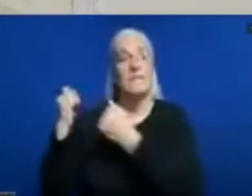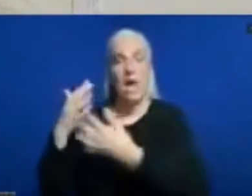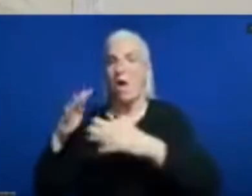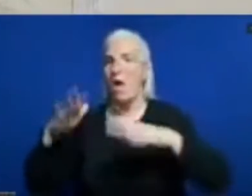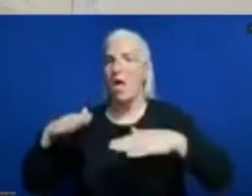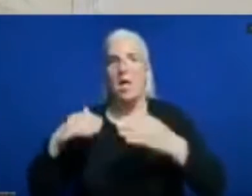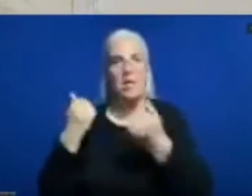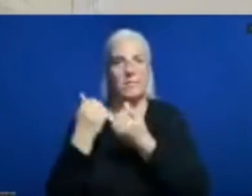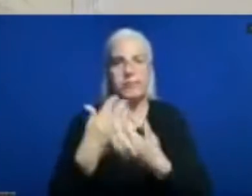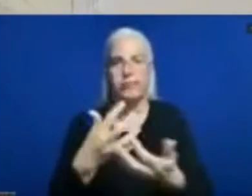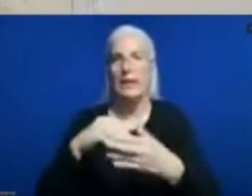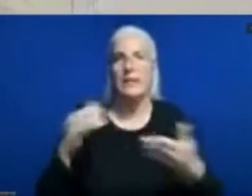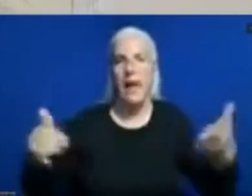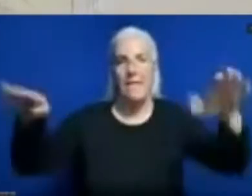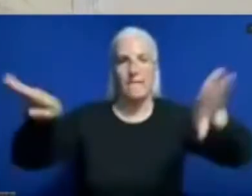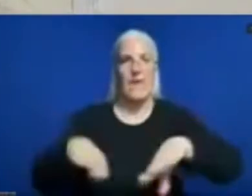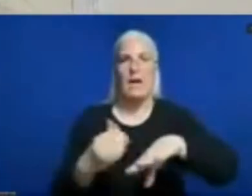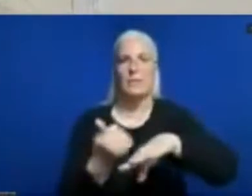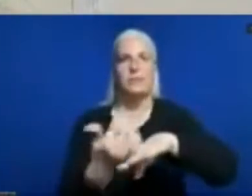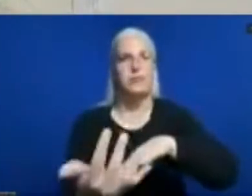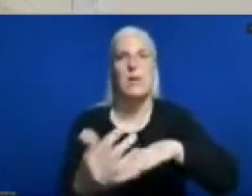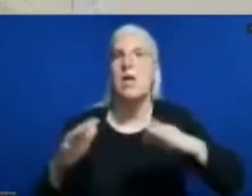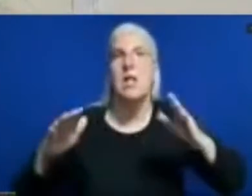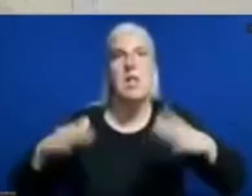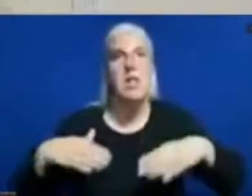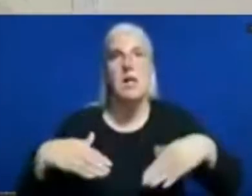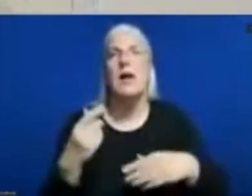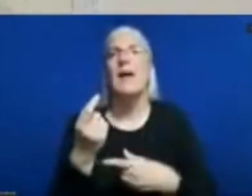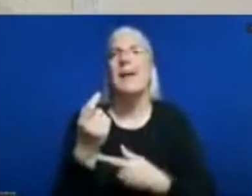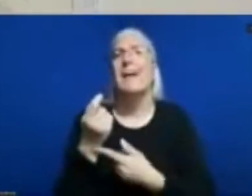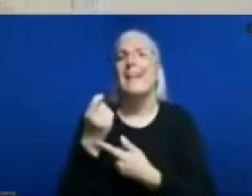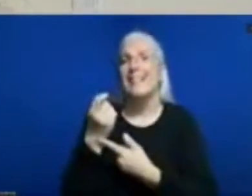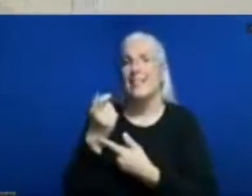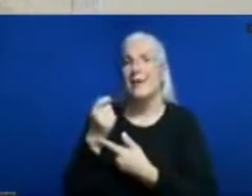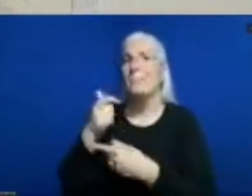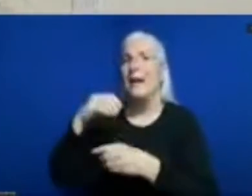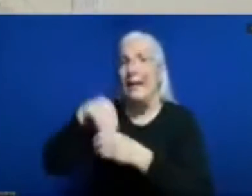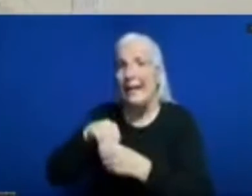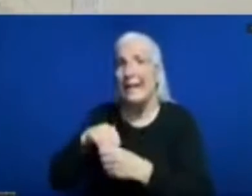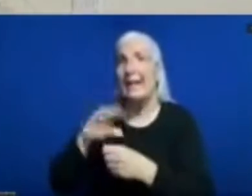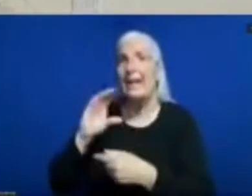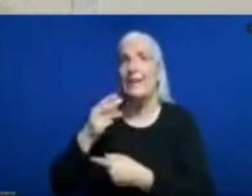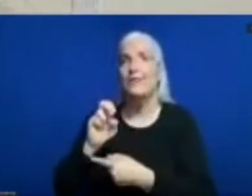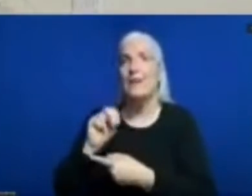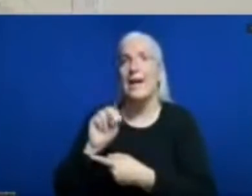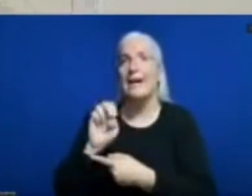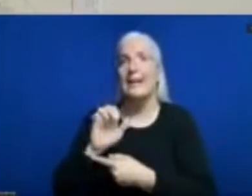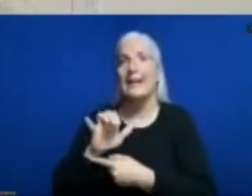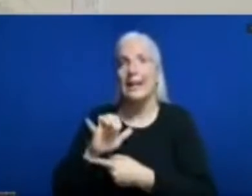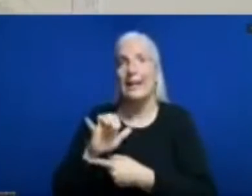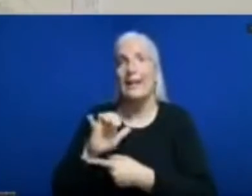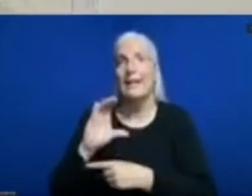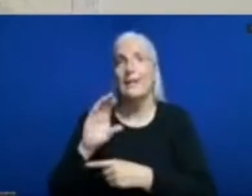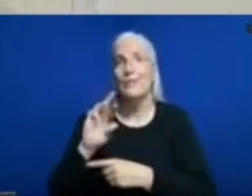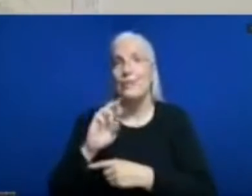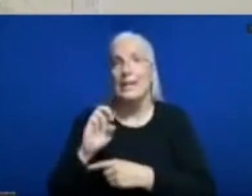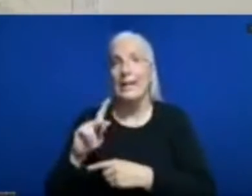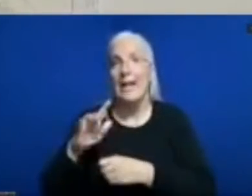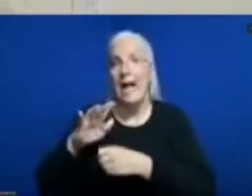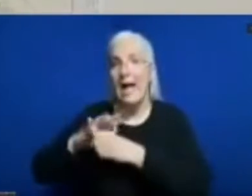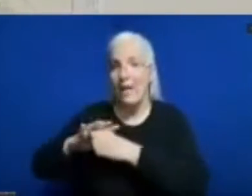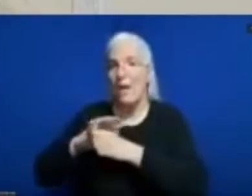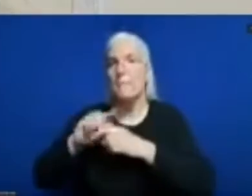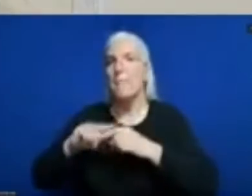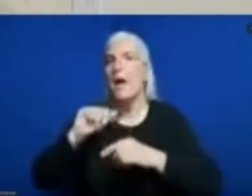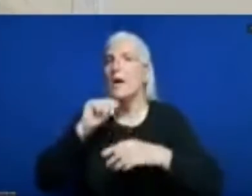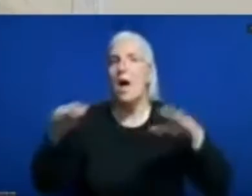fire conditions that were lessening, the fact that we did not have the heavy winds, we were able to rally our resources and go direct on that and keep it